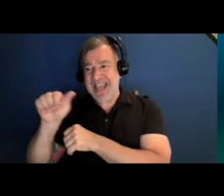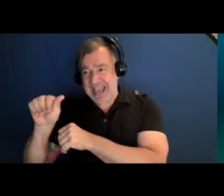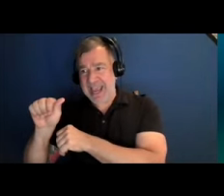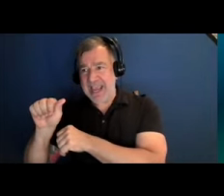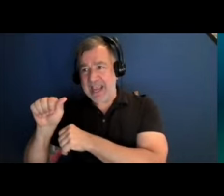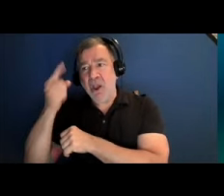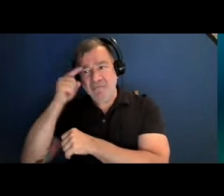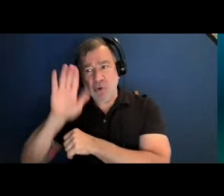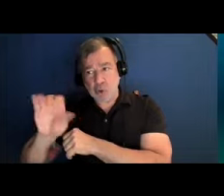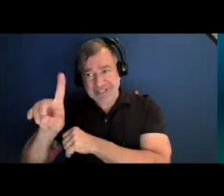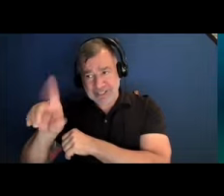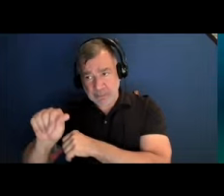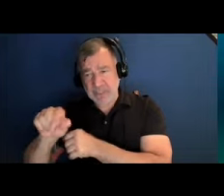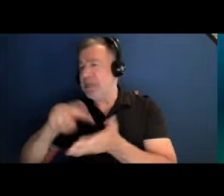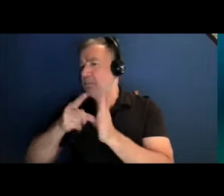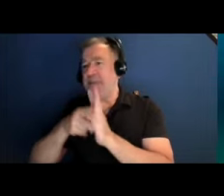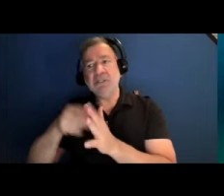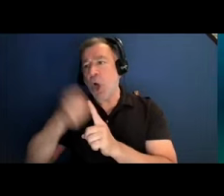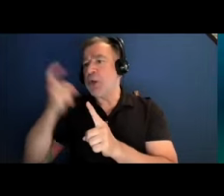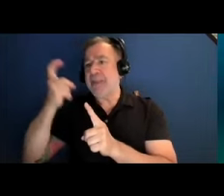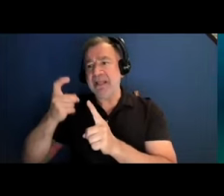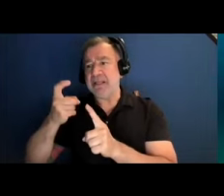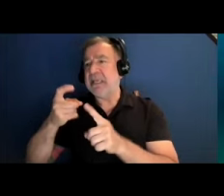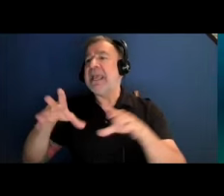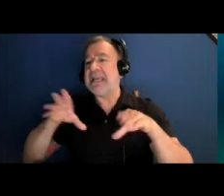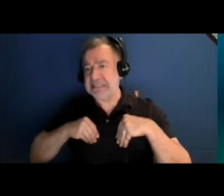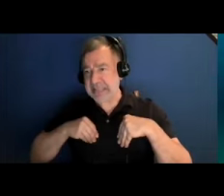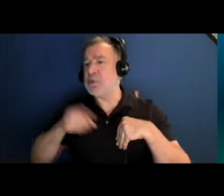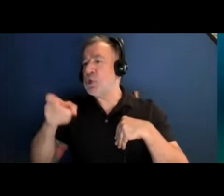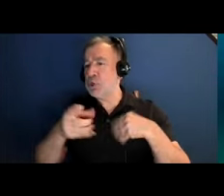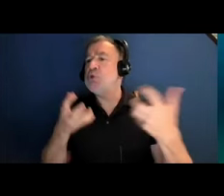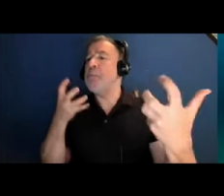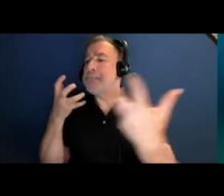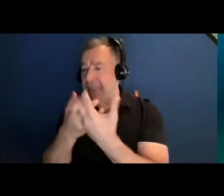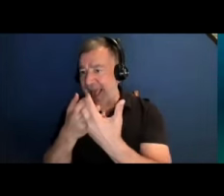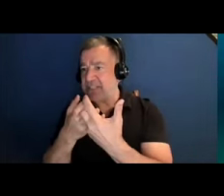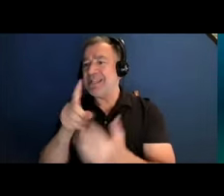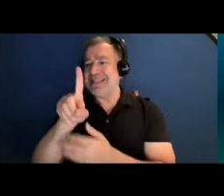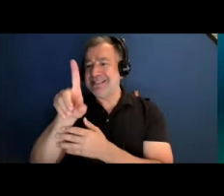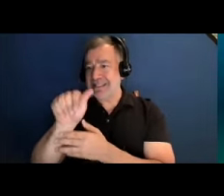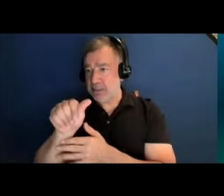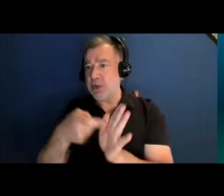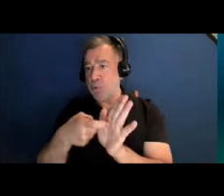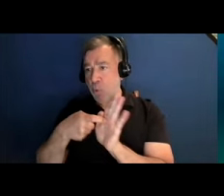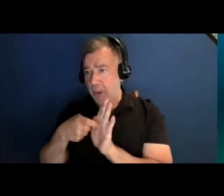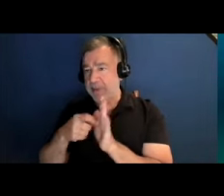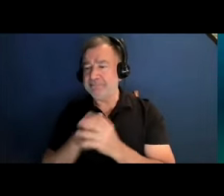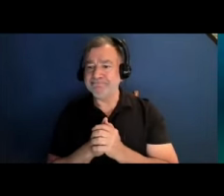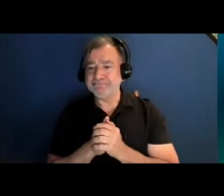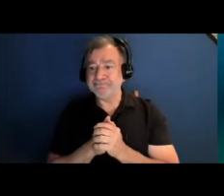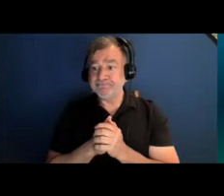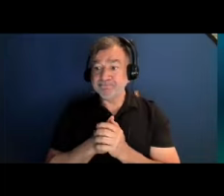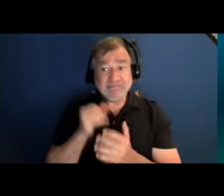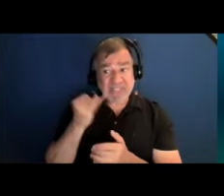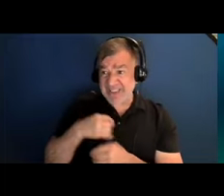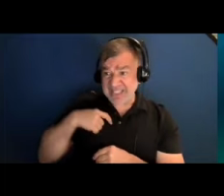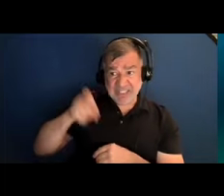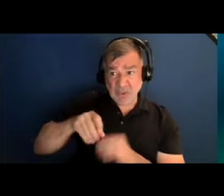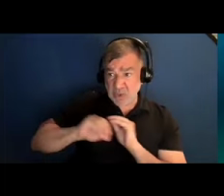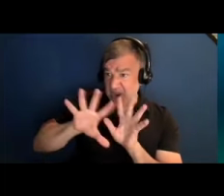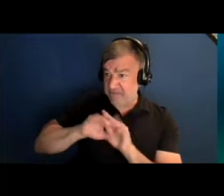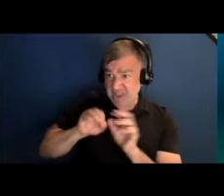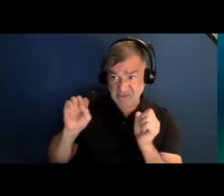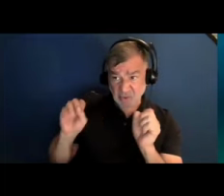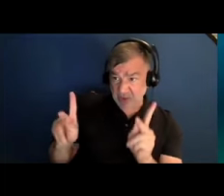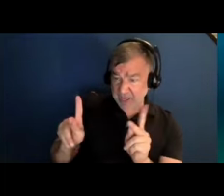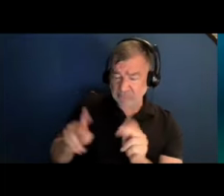I hope I answered that. Marlene, if there is something else that I should clarify about that response, just let me know. No, that was